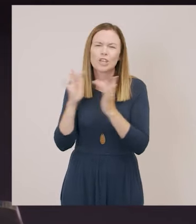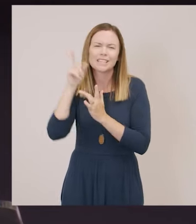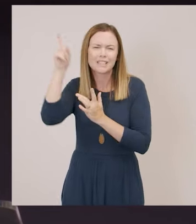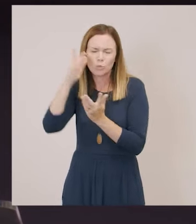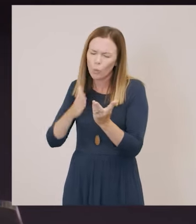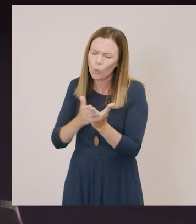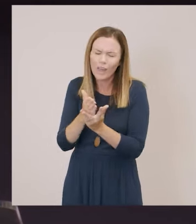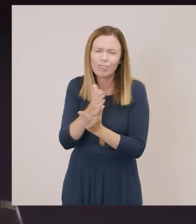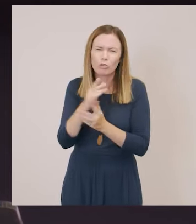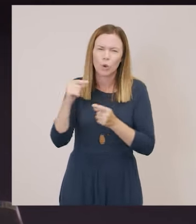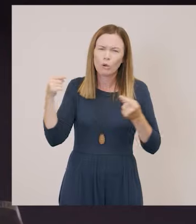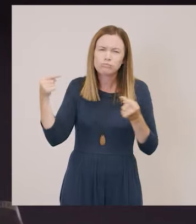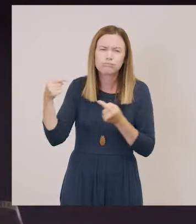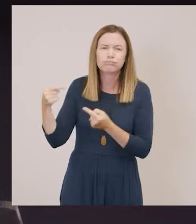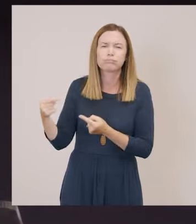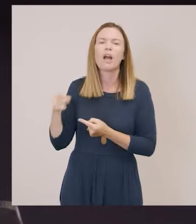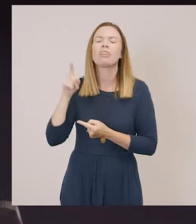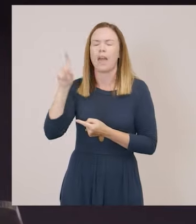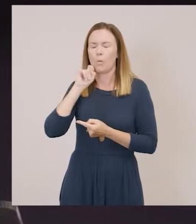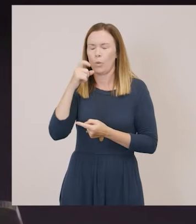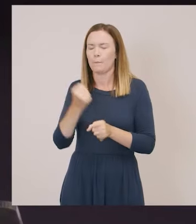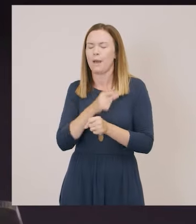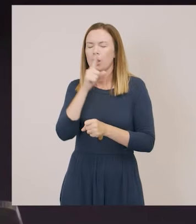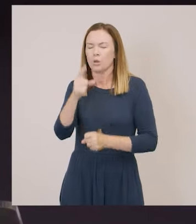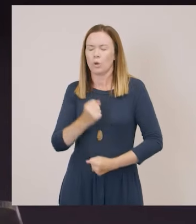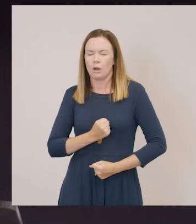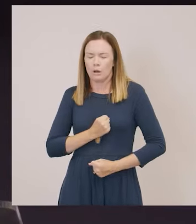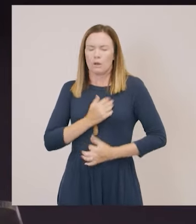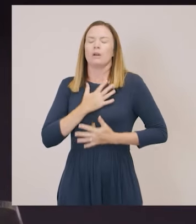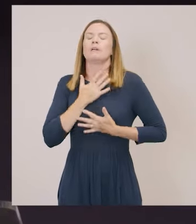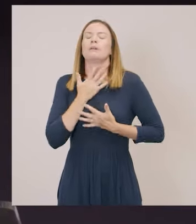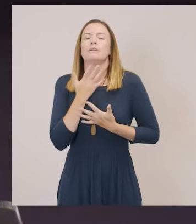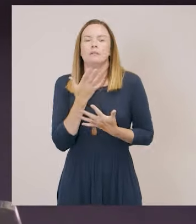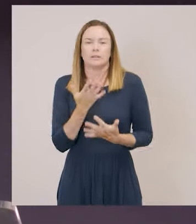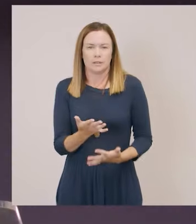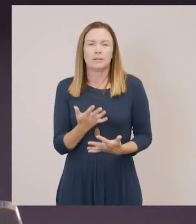he plowed through. That will shoot adrenaline into your souls.